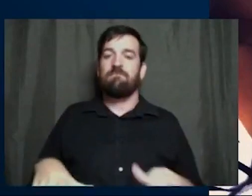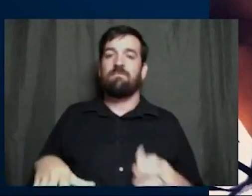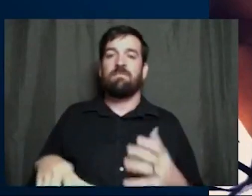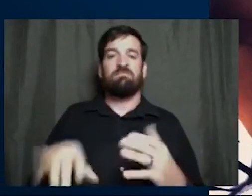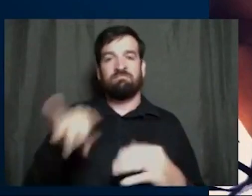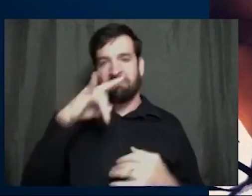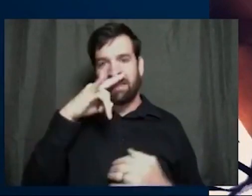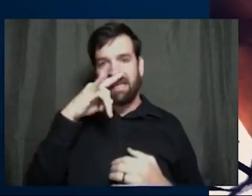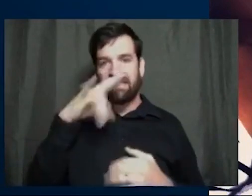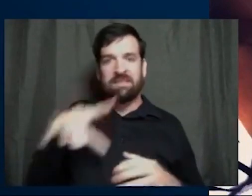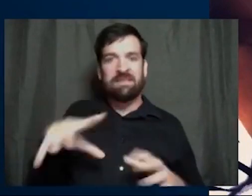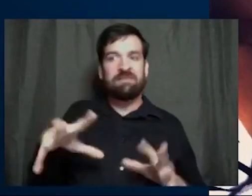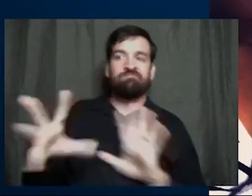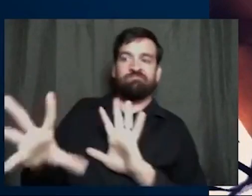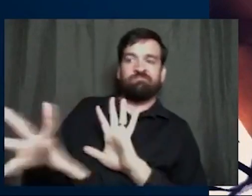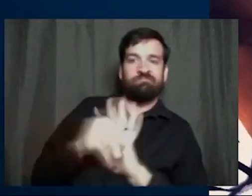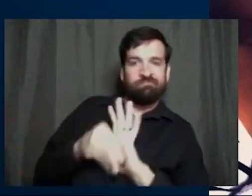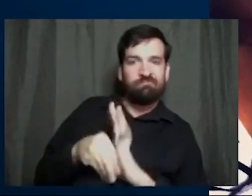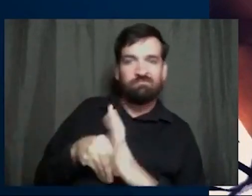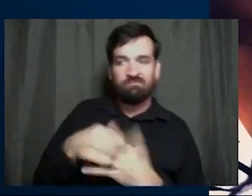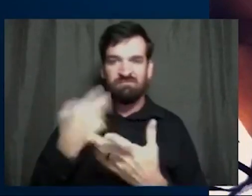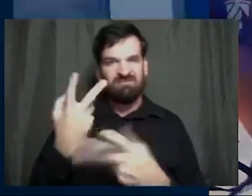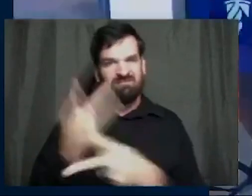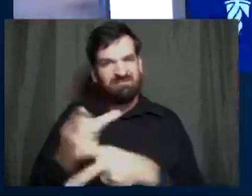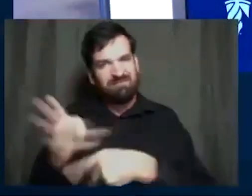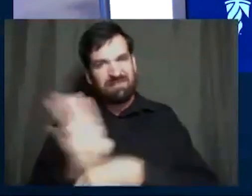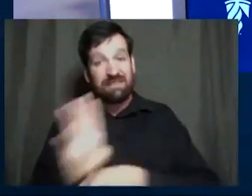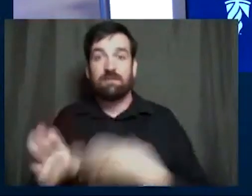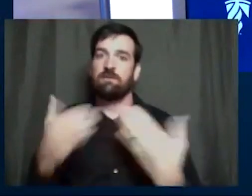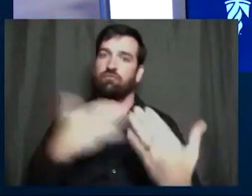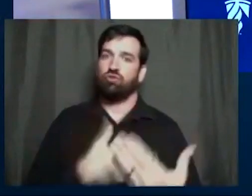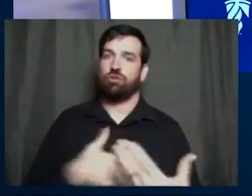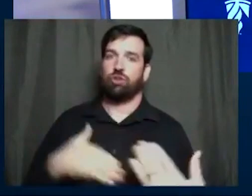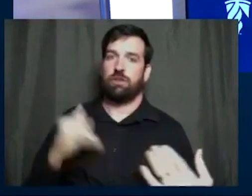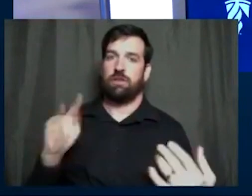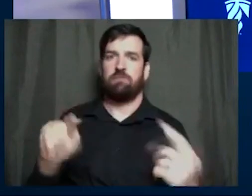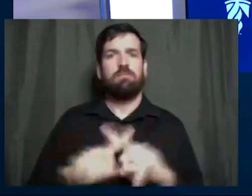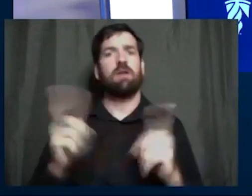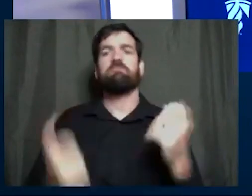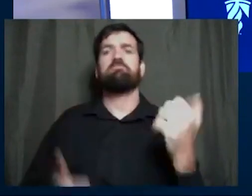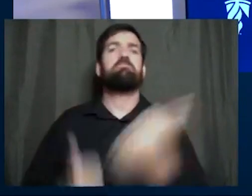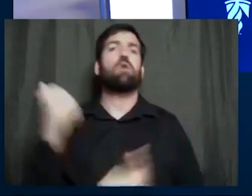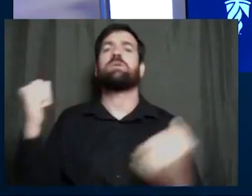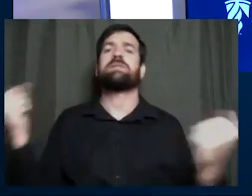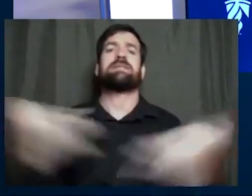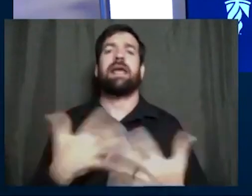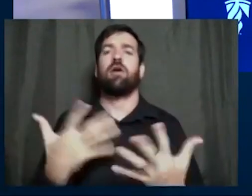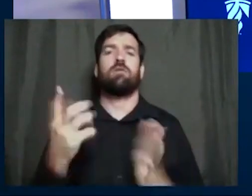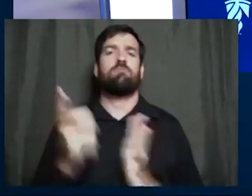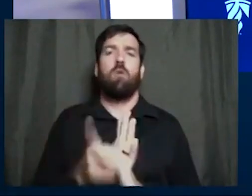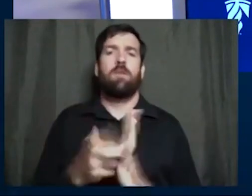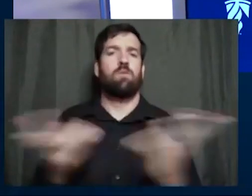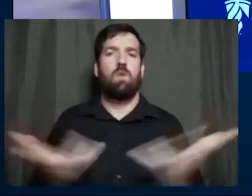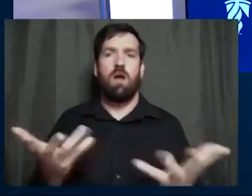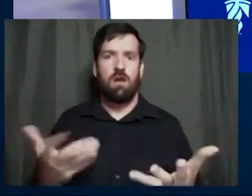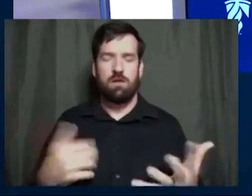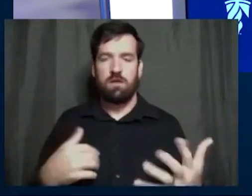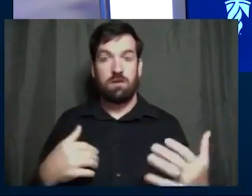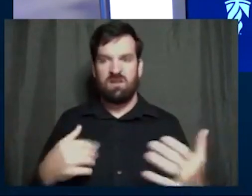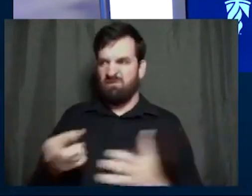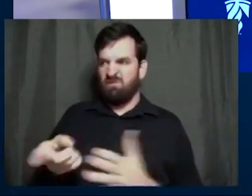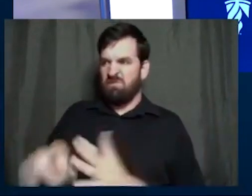so, handling your business, and I appreciate that. But what was the scariest moment for you? There had to have been a moment that was like, wow.